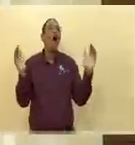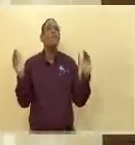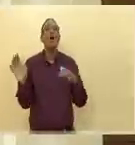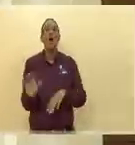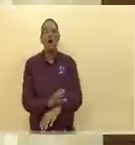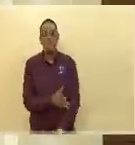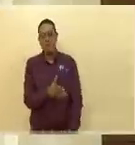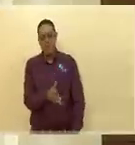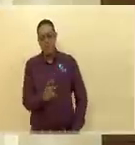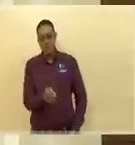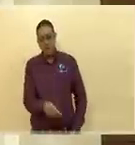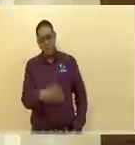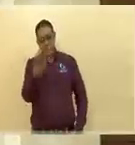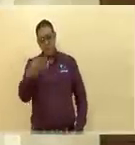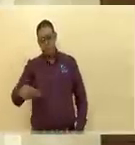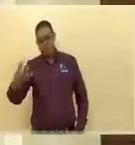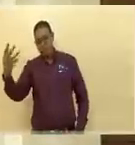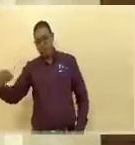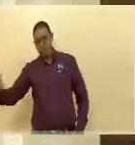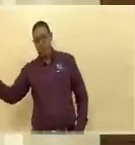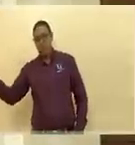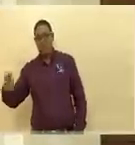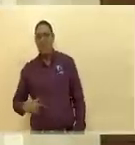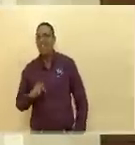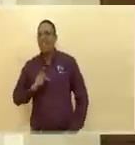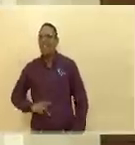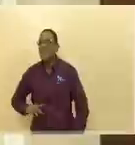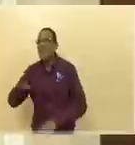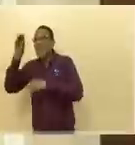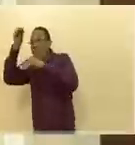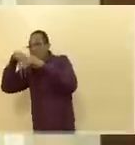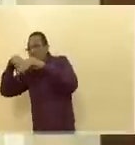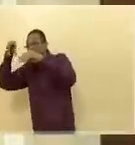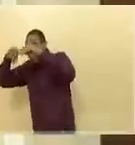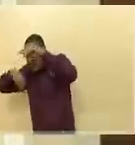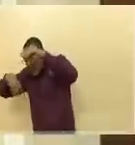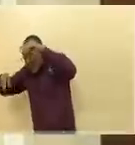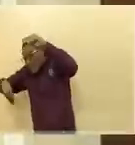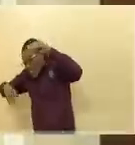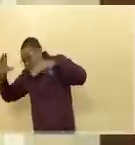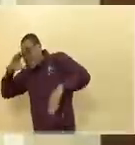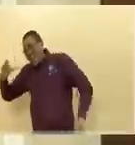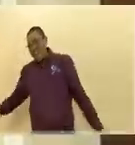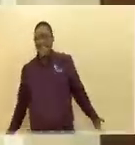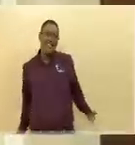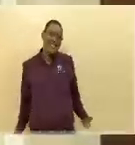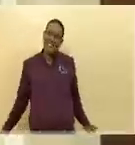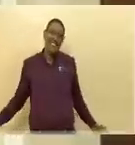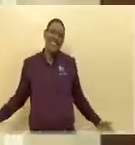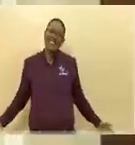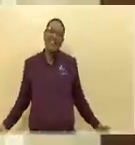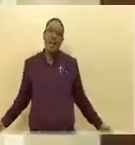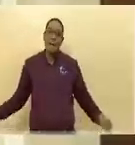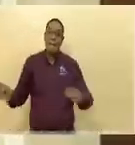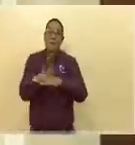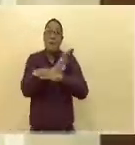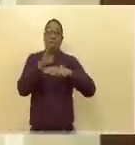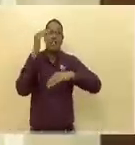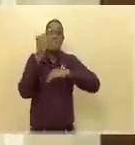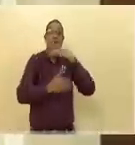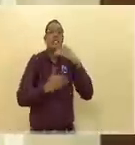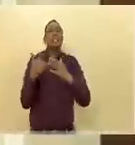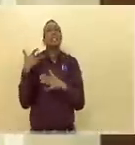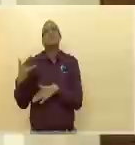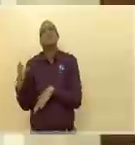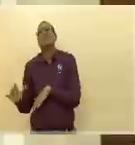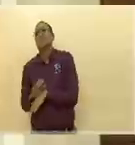digital process. So when the business process is natively digital, meaning that